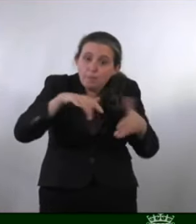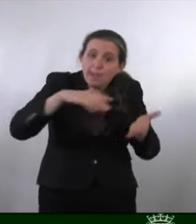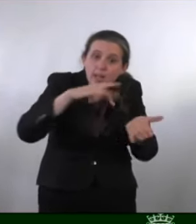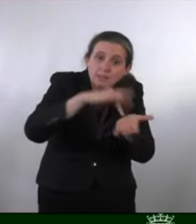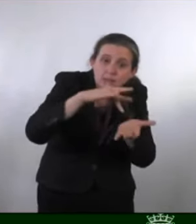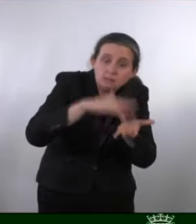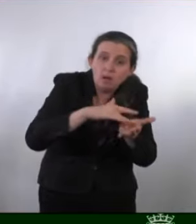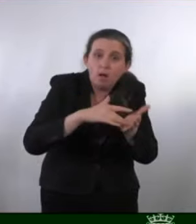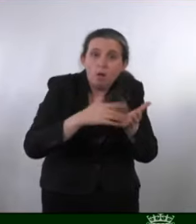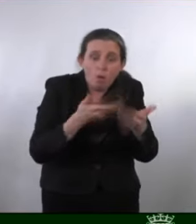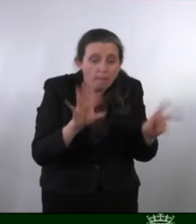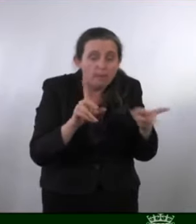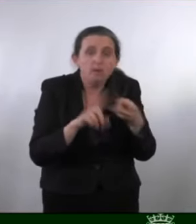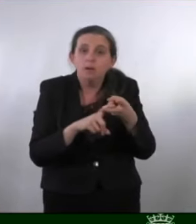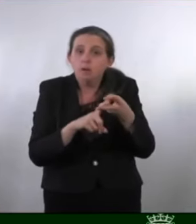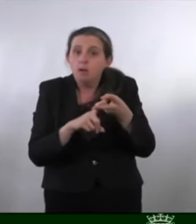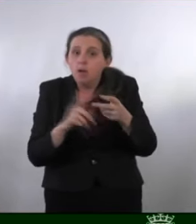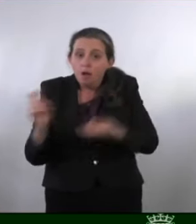able to play golf?